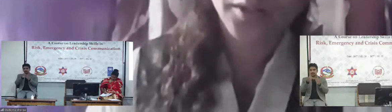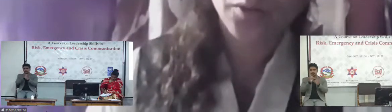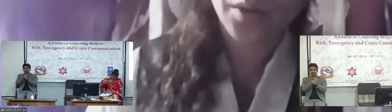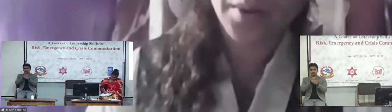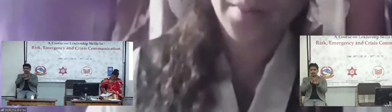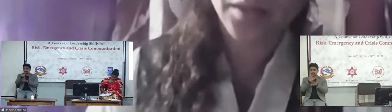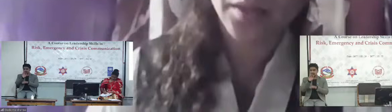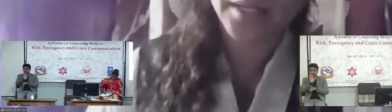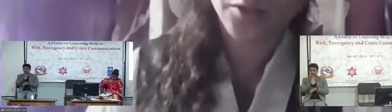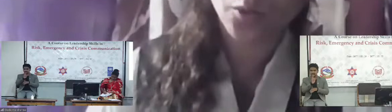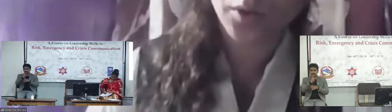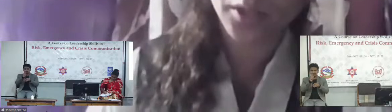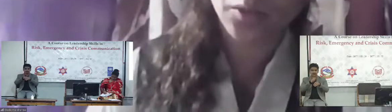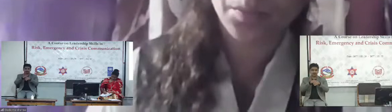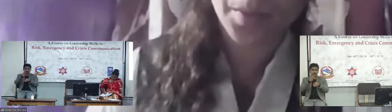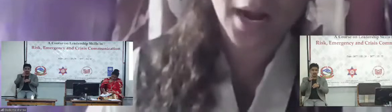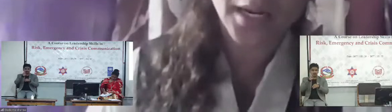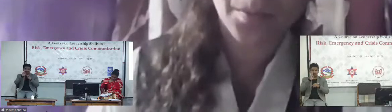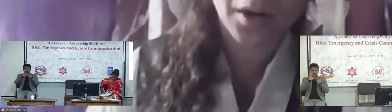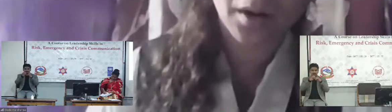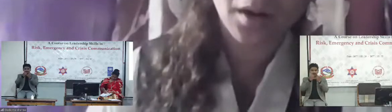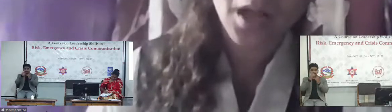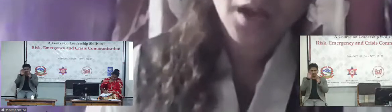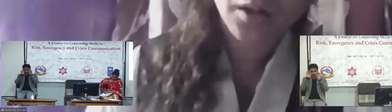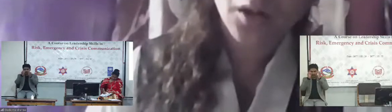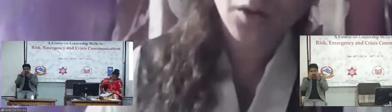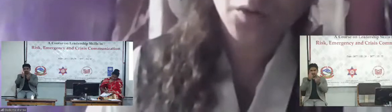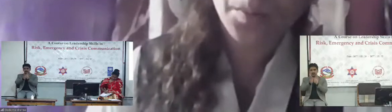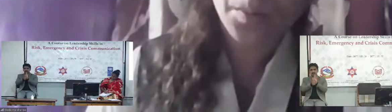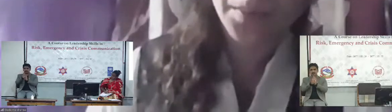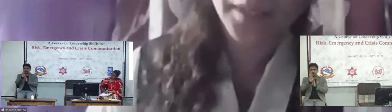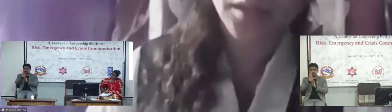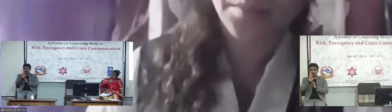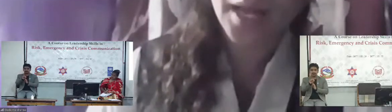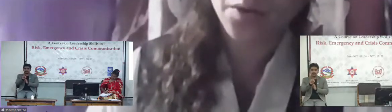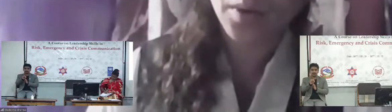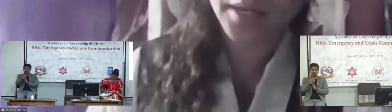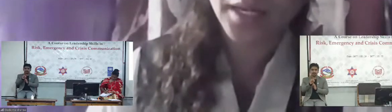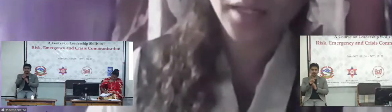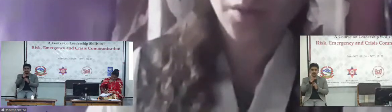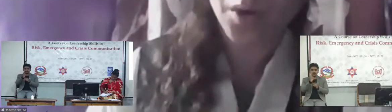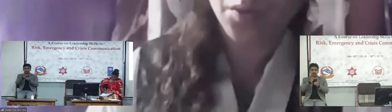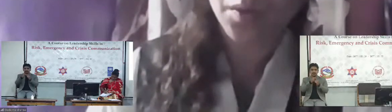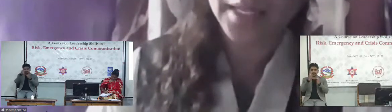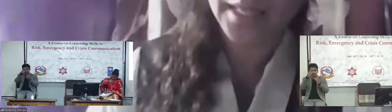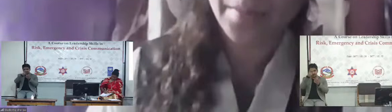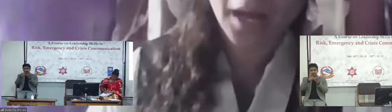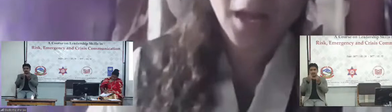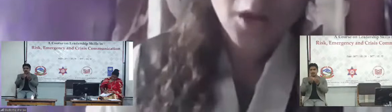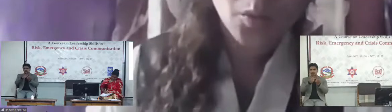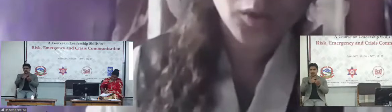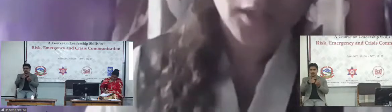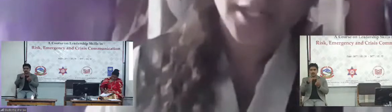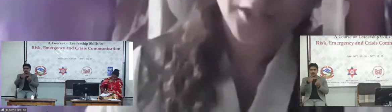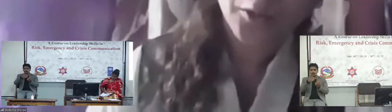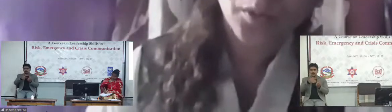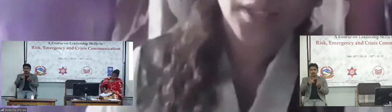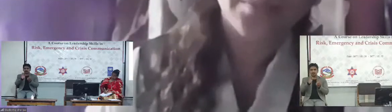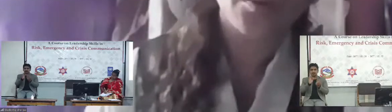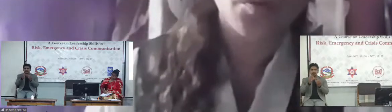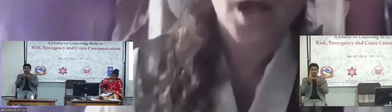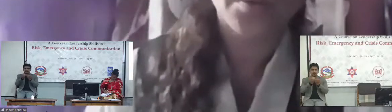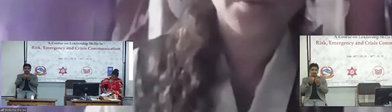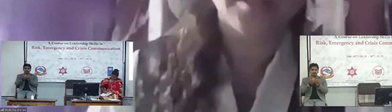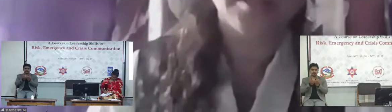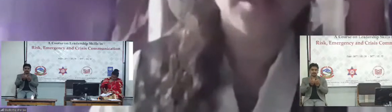So leaders has a lot of role because time and again there might be various kinds of crises where the leaders should take important